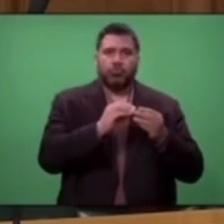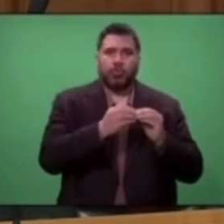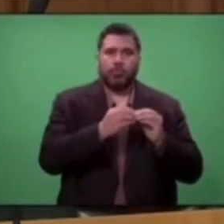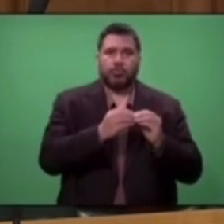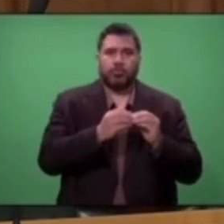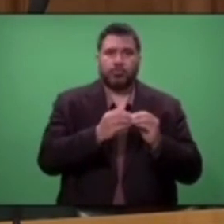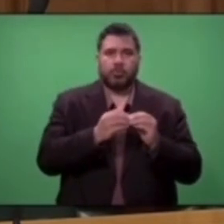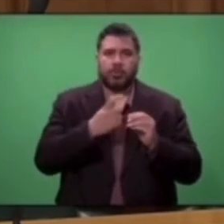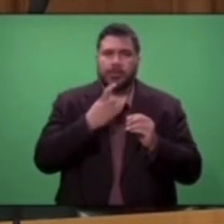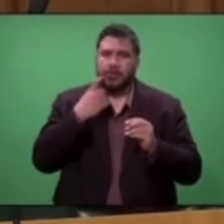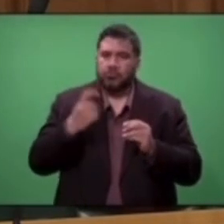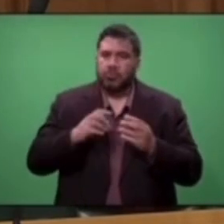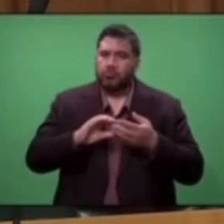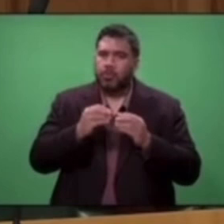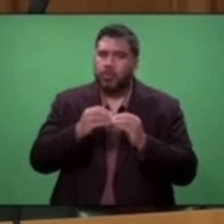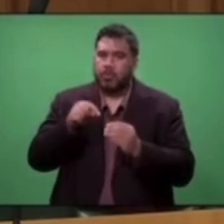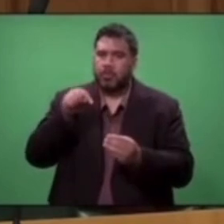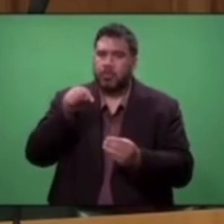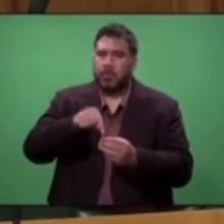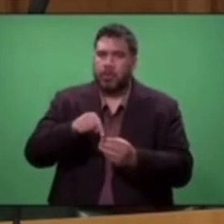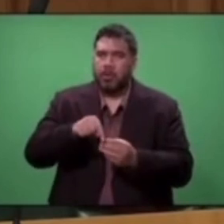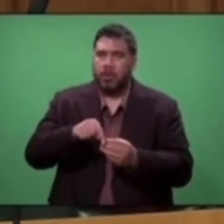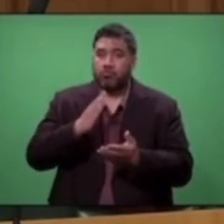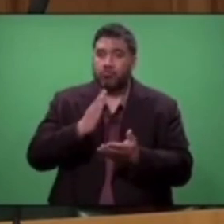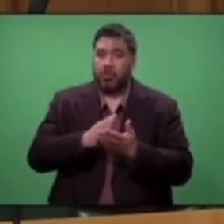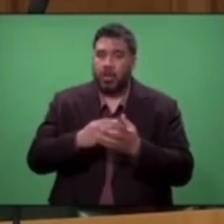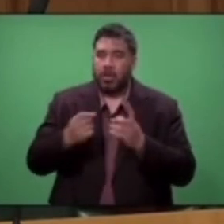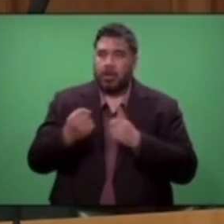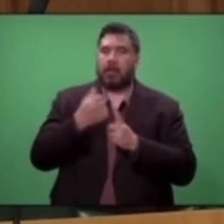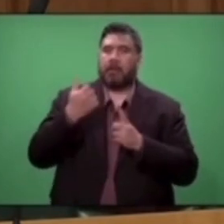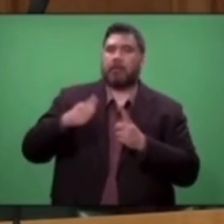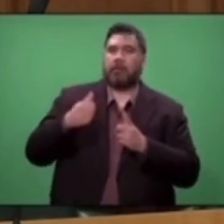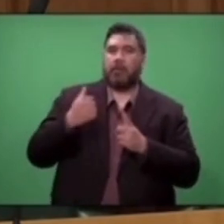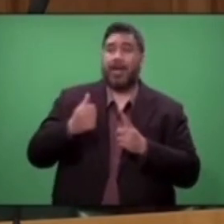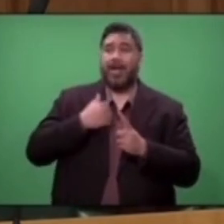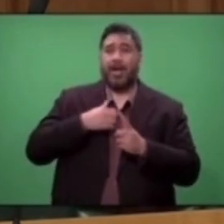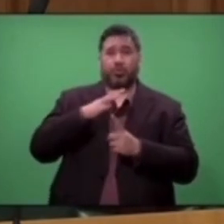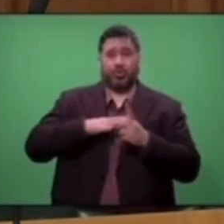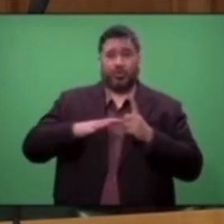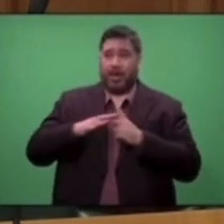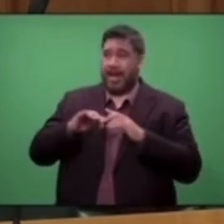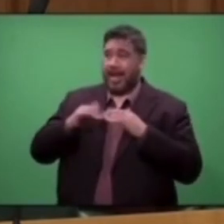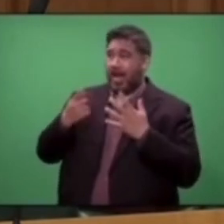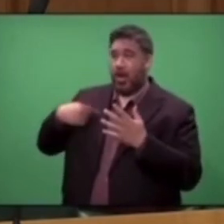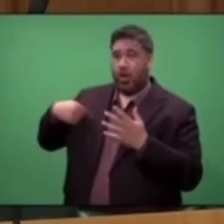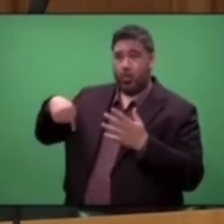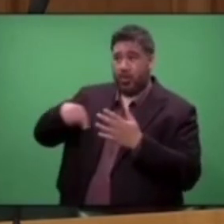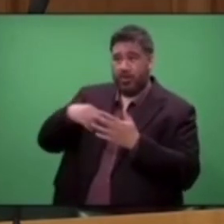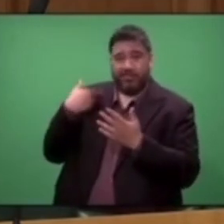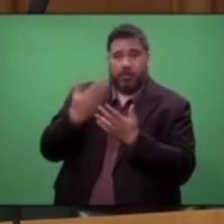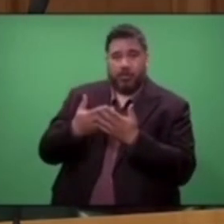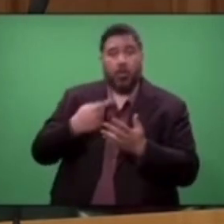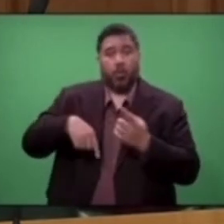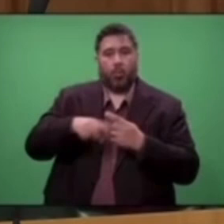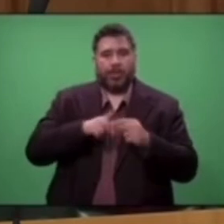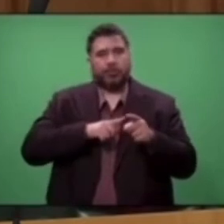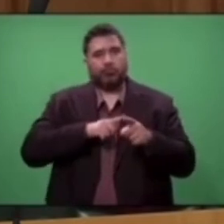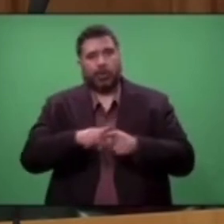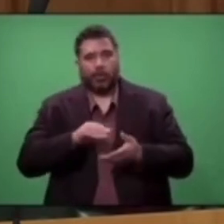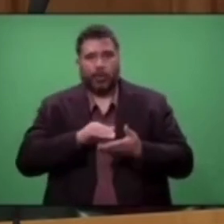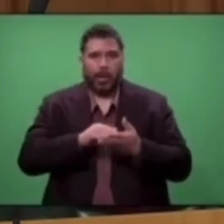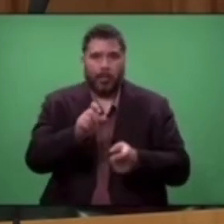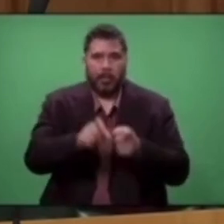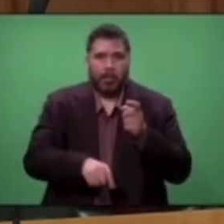heart of the ways in which our society has attempted to deal with those placed in the care of the state, the